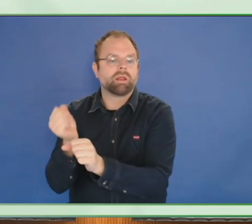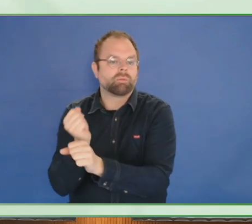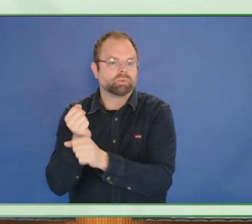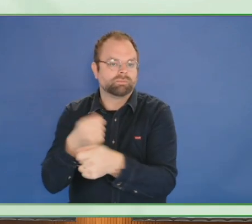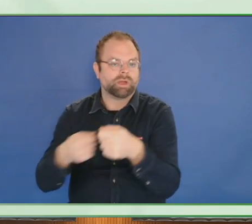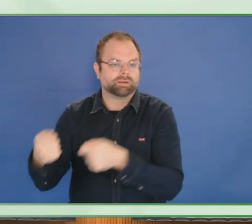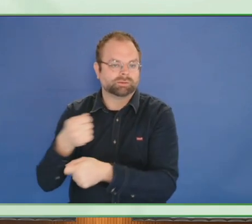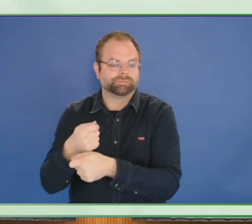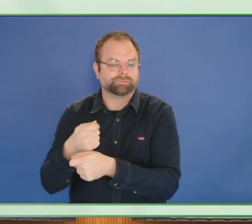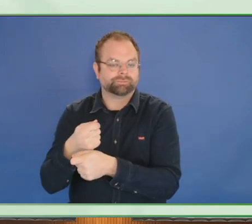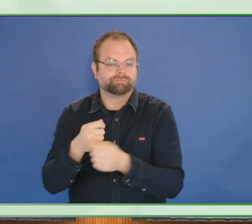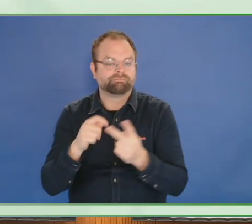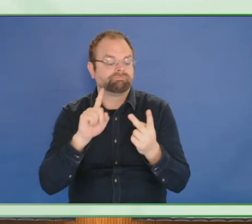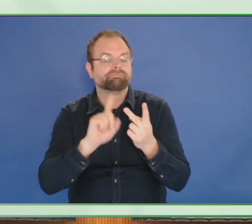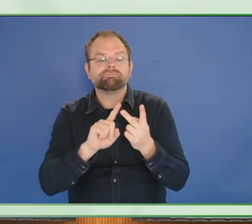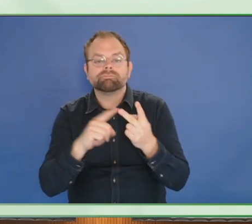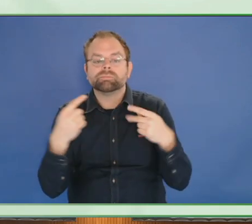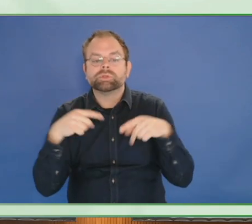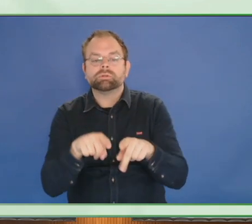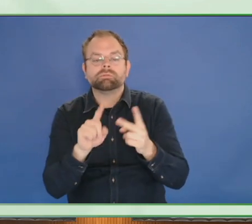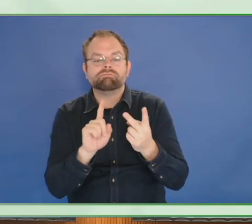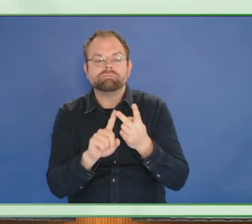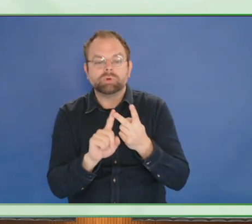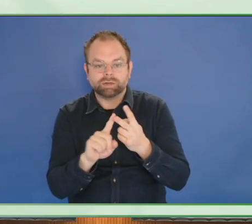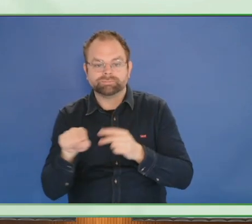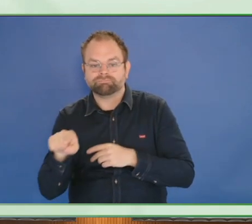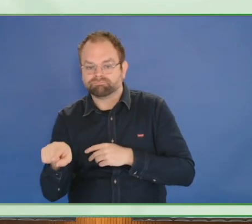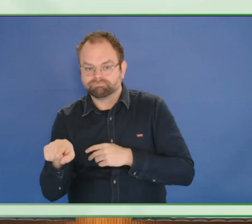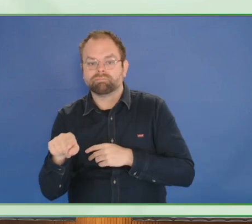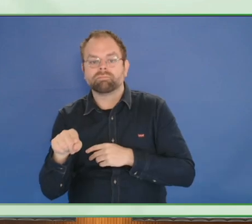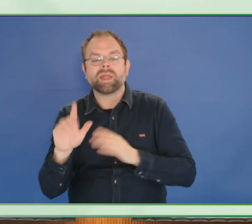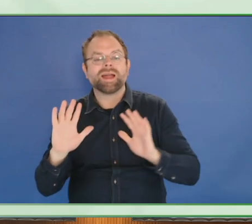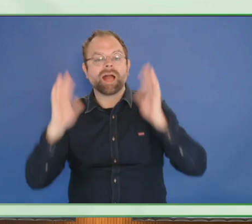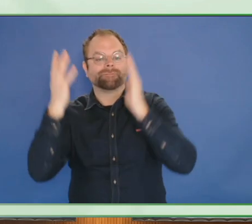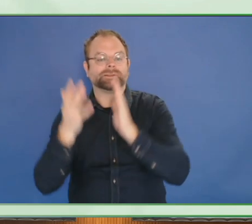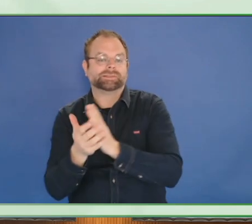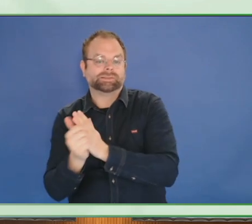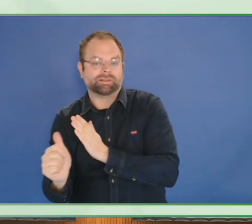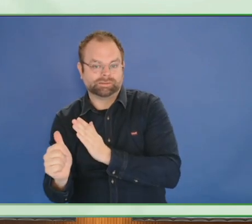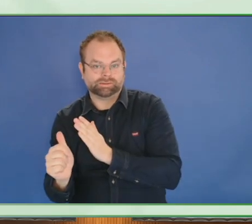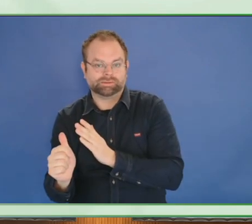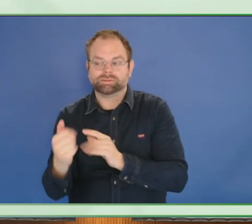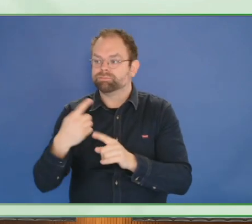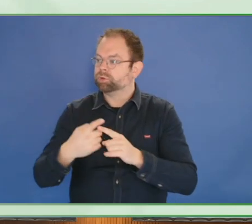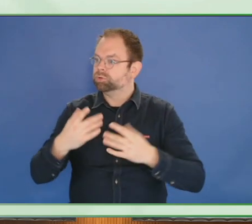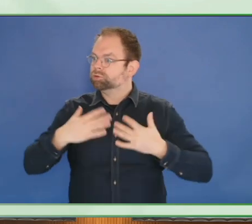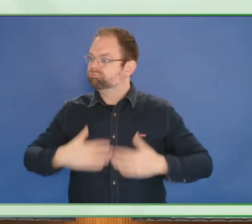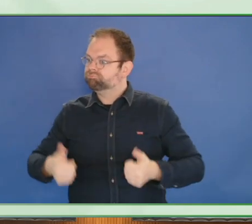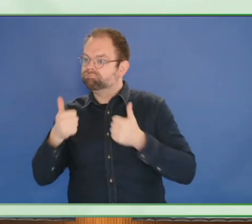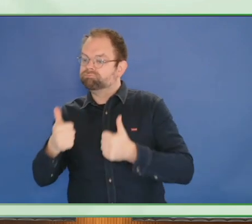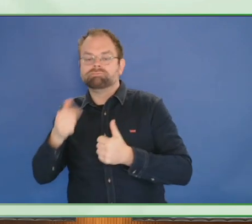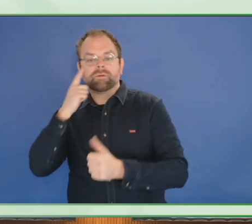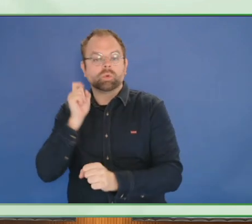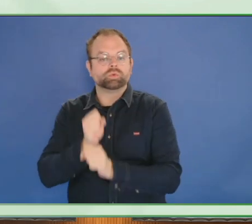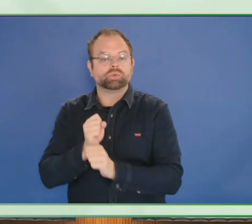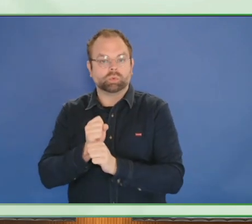experience. And finally, the entrepreneurship track, persons with disabilities